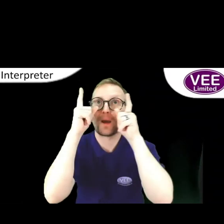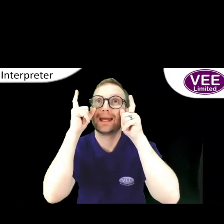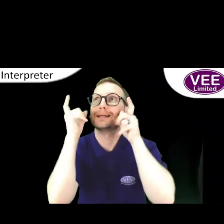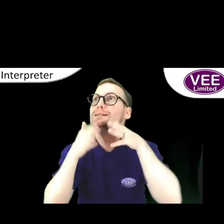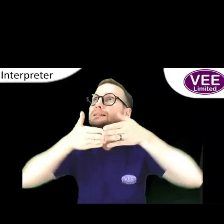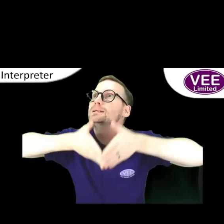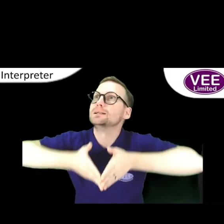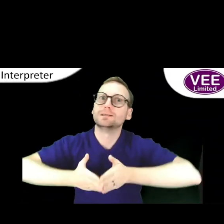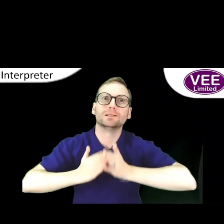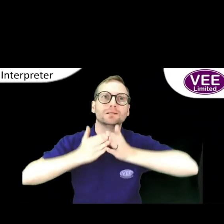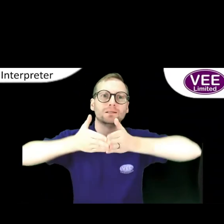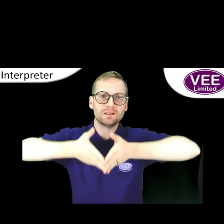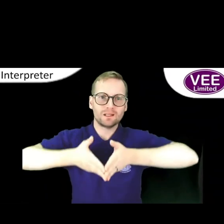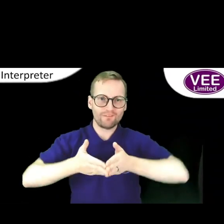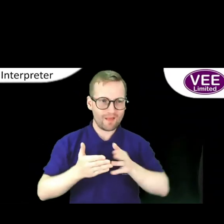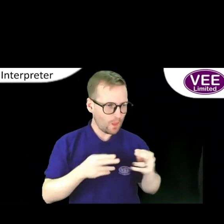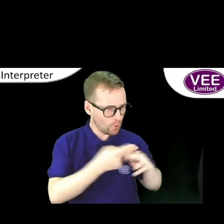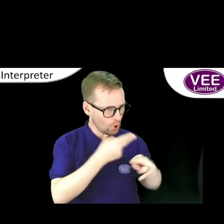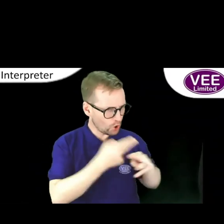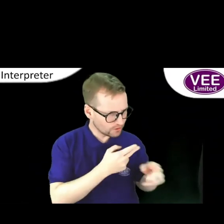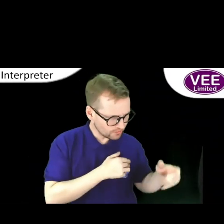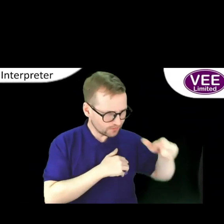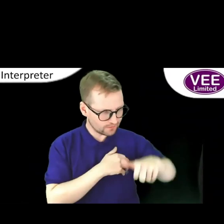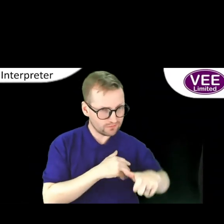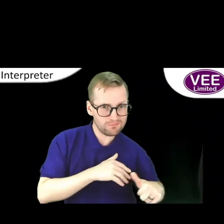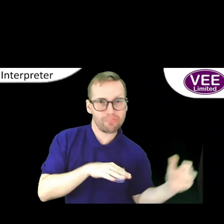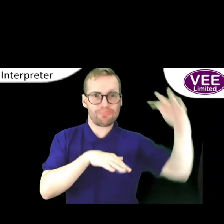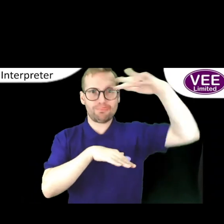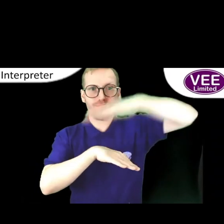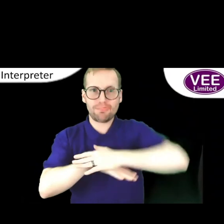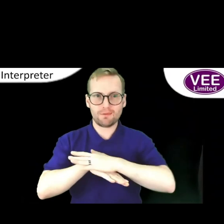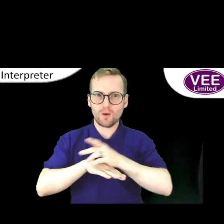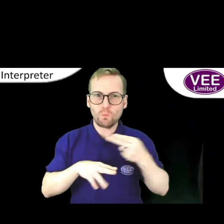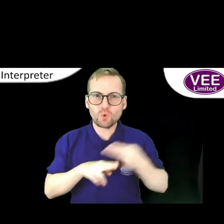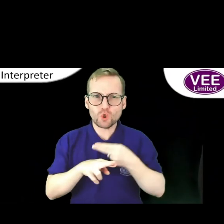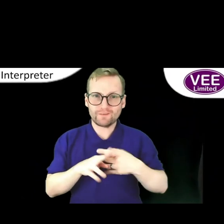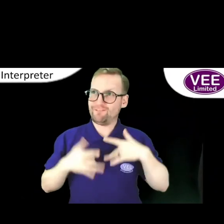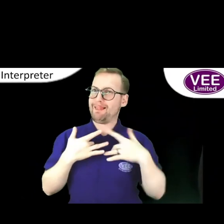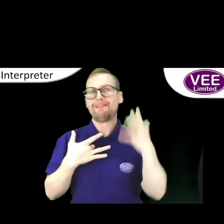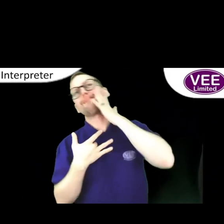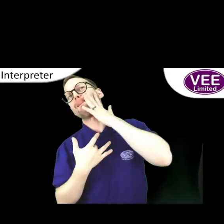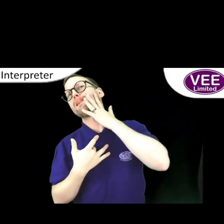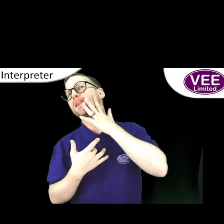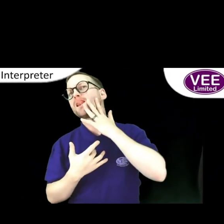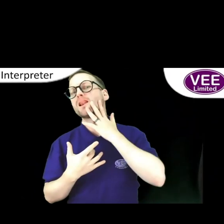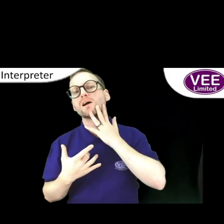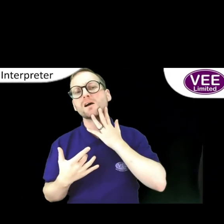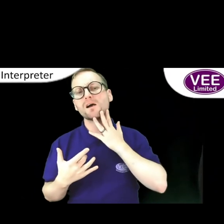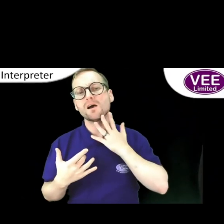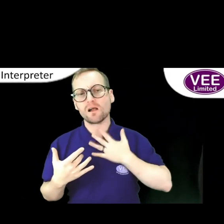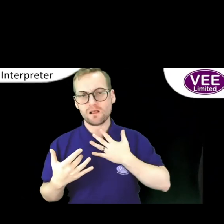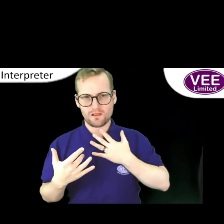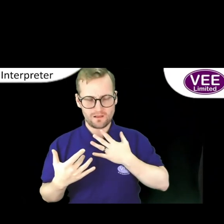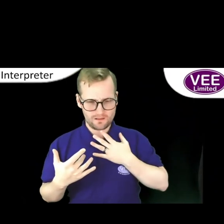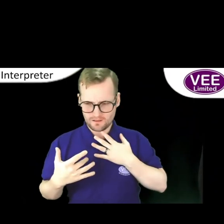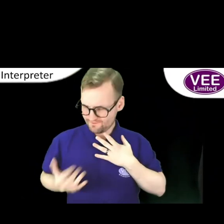A piece of driftwood thrown on by the waves. At night the stars